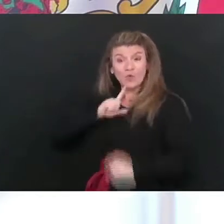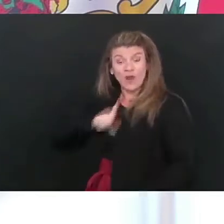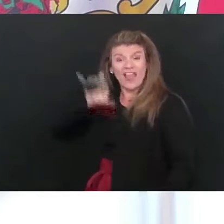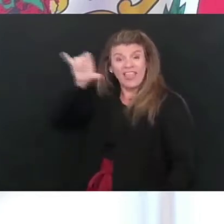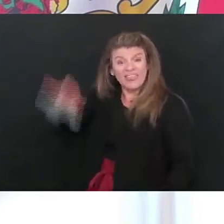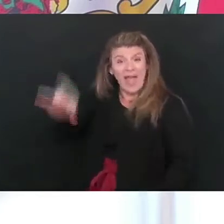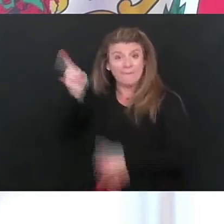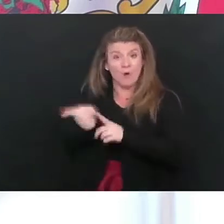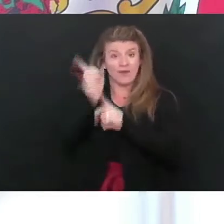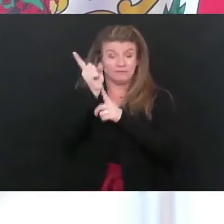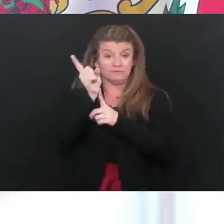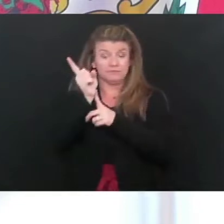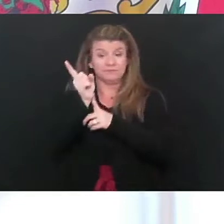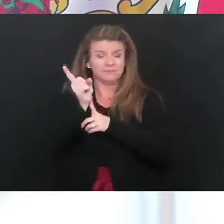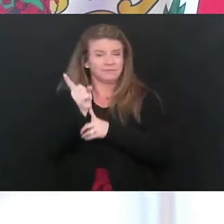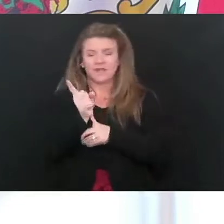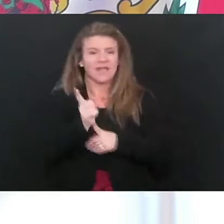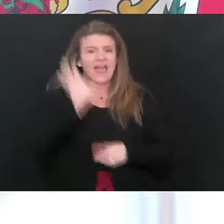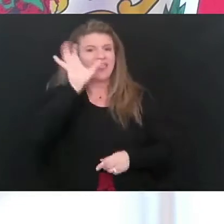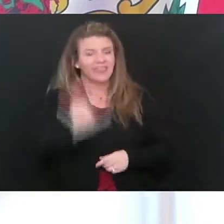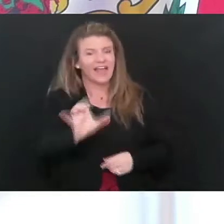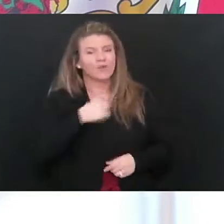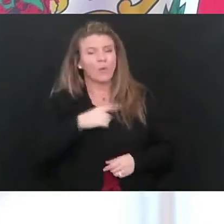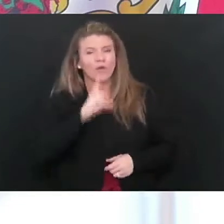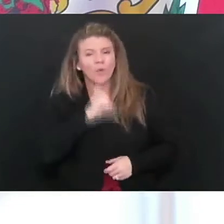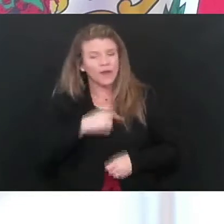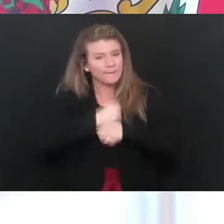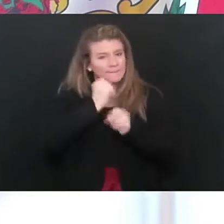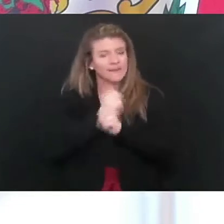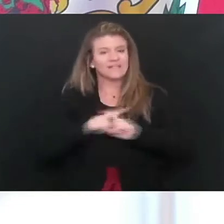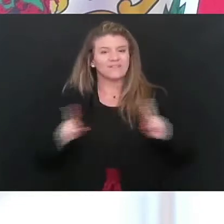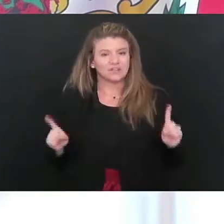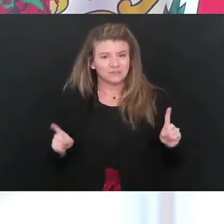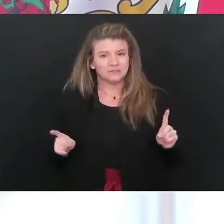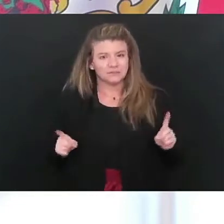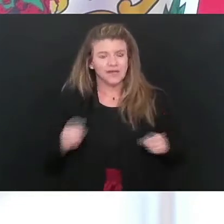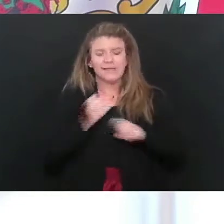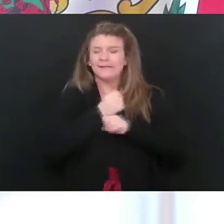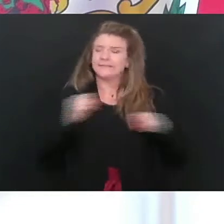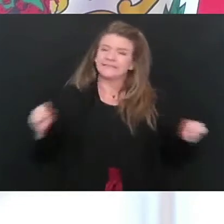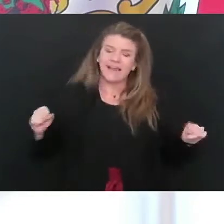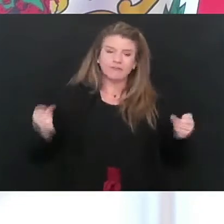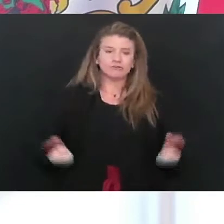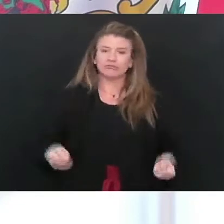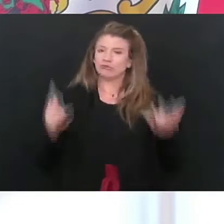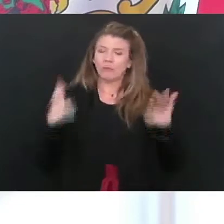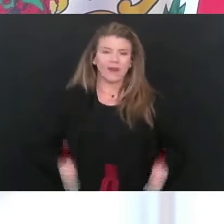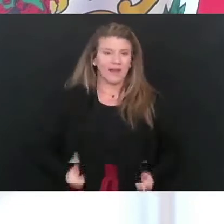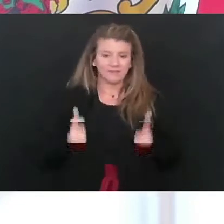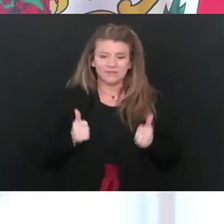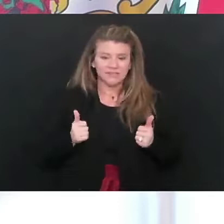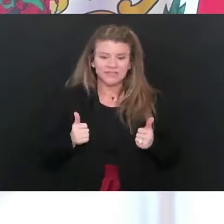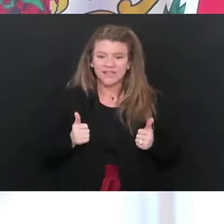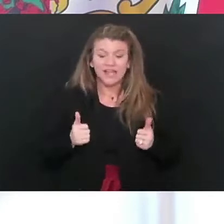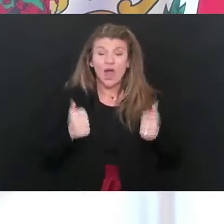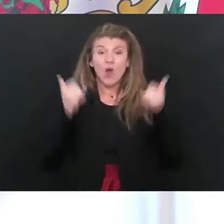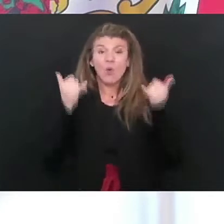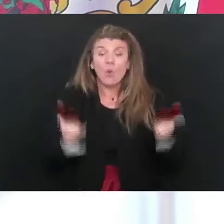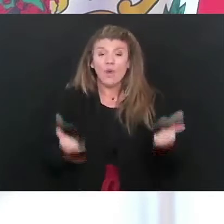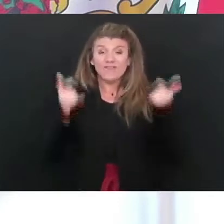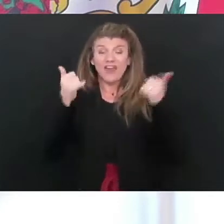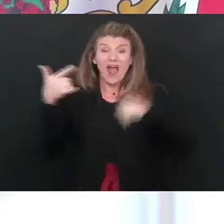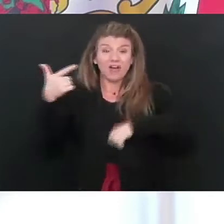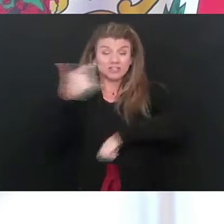when we really turned the tide and started saving tons of lives. We have now got in